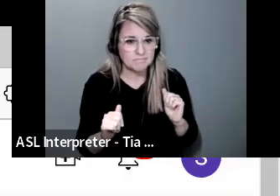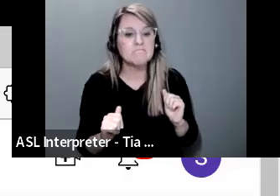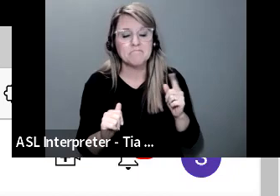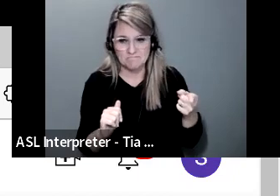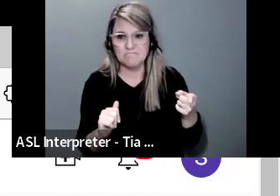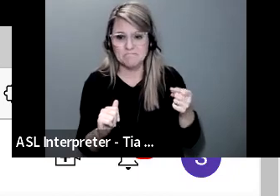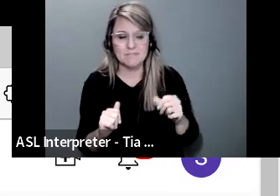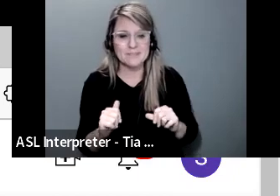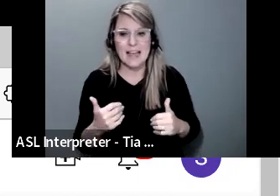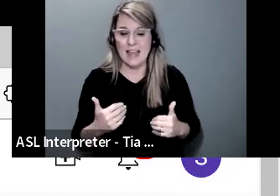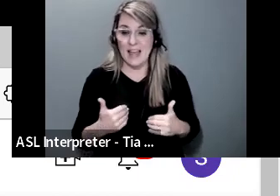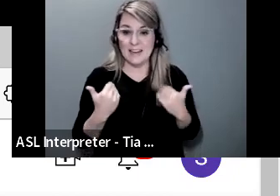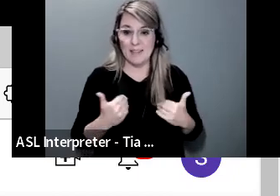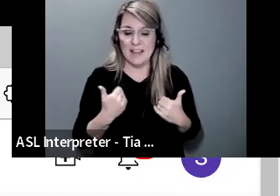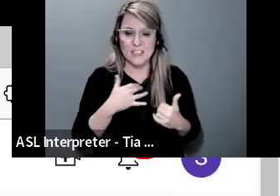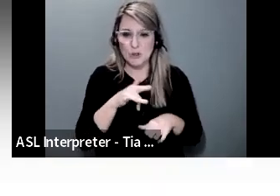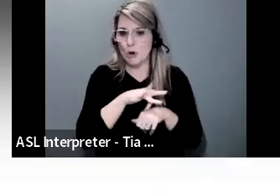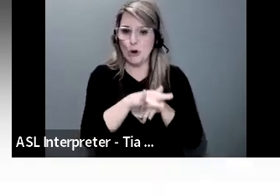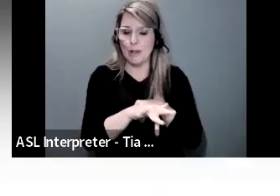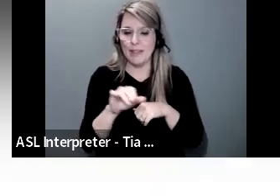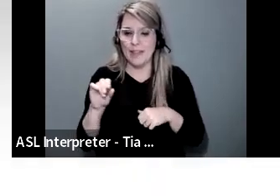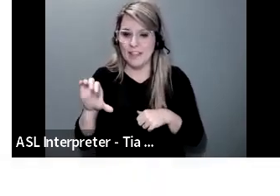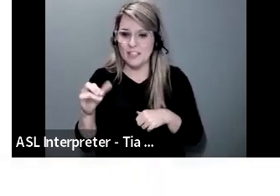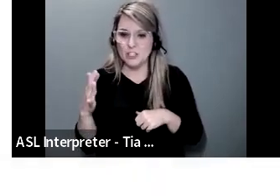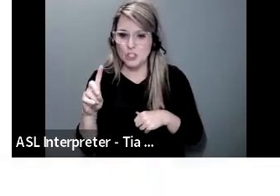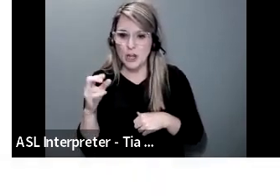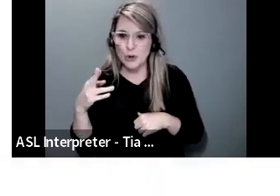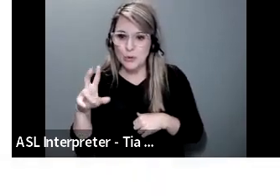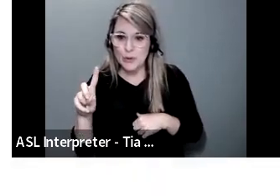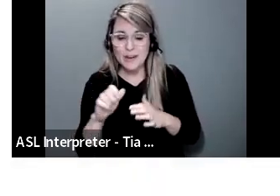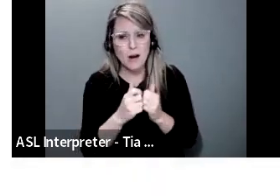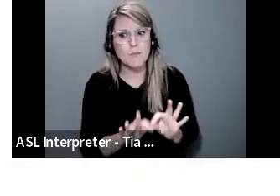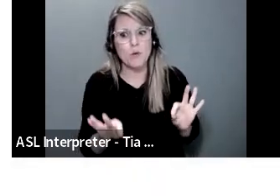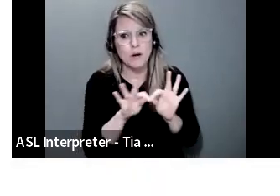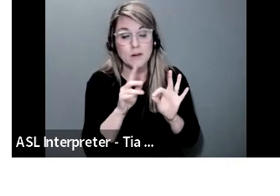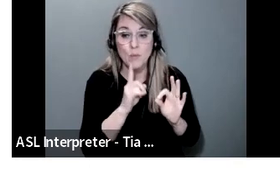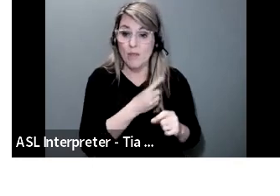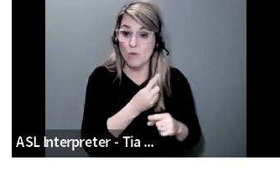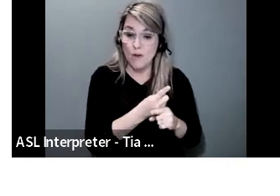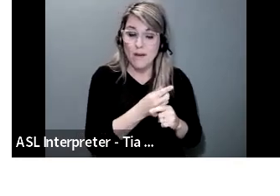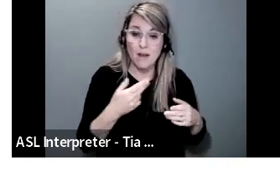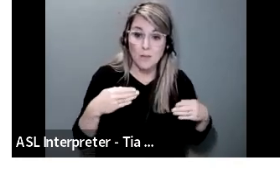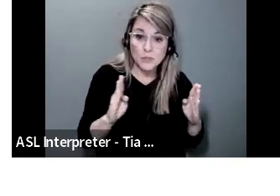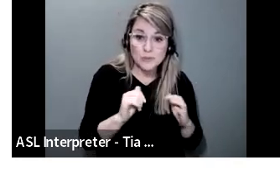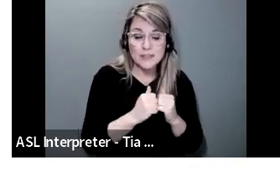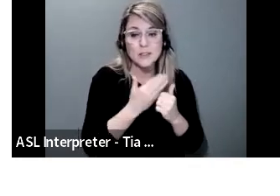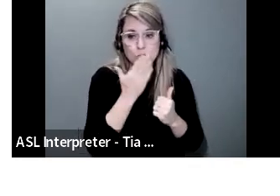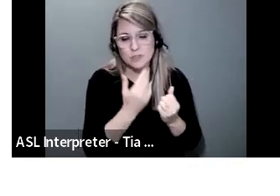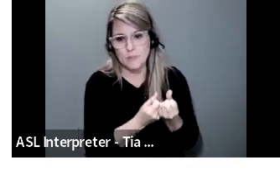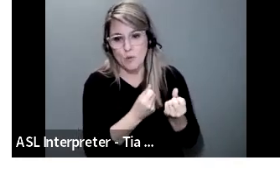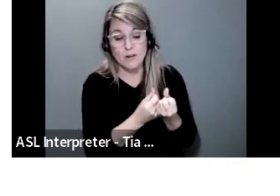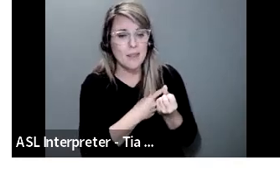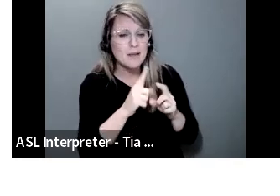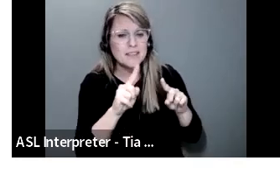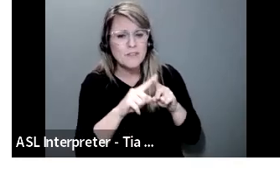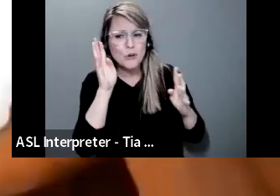Adolescence and early childhood are critical periods of development. With the right opportunities and supports, they can be periods of